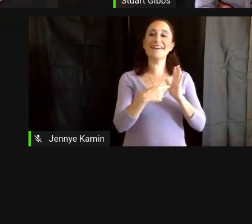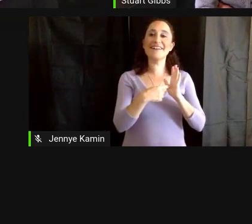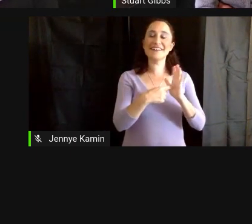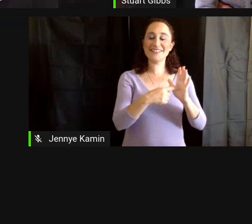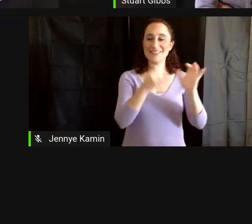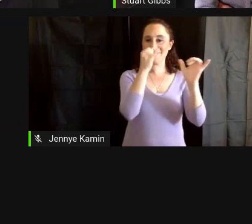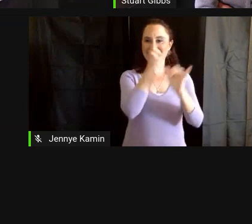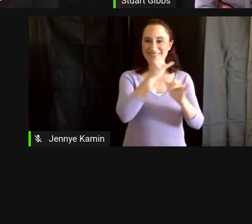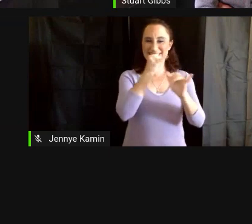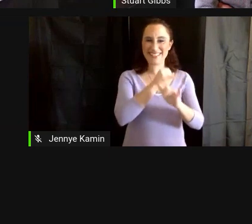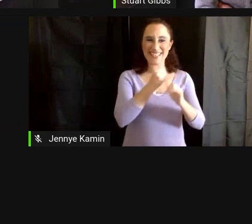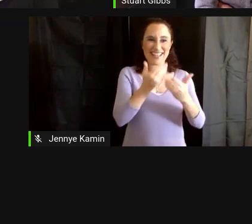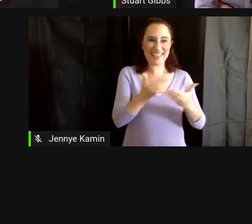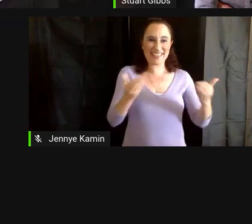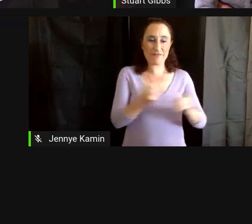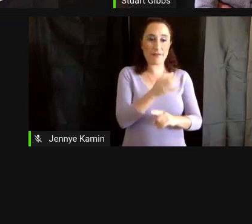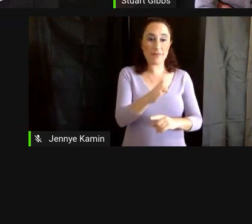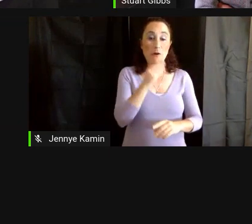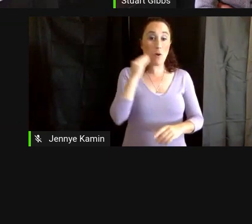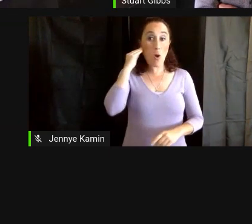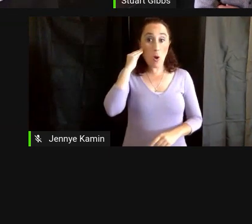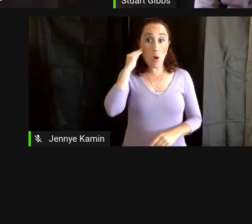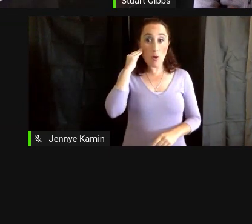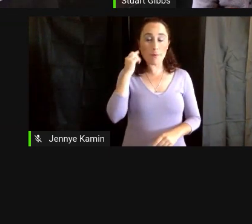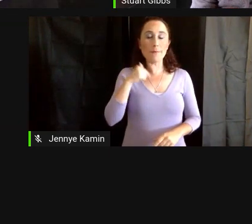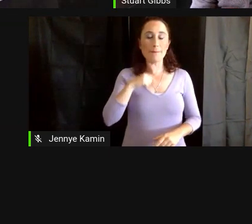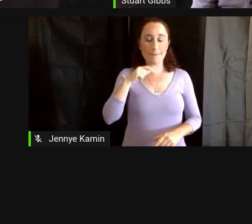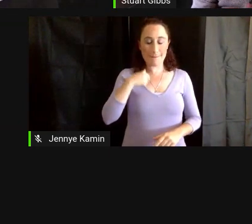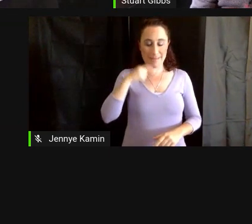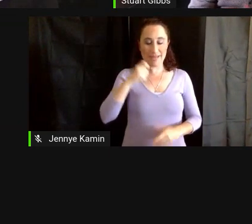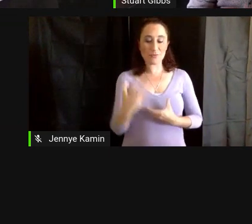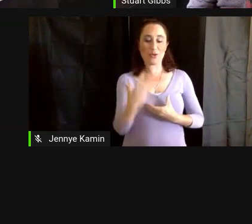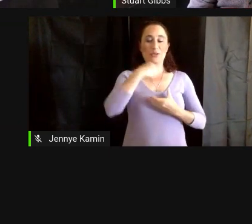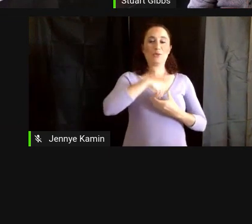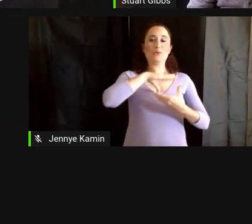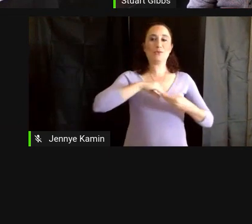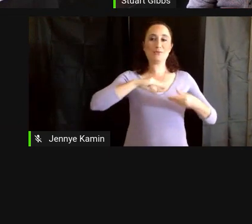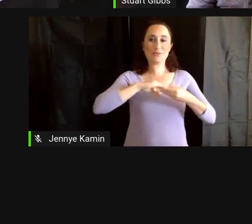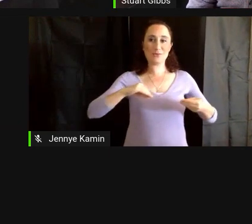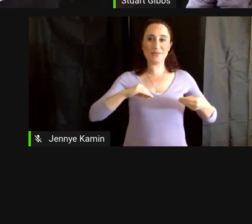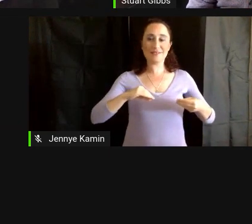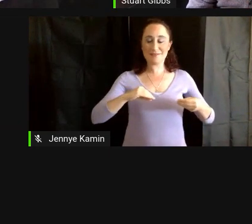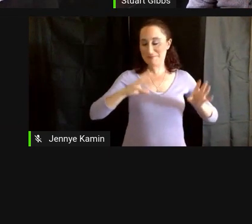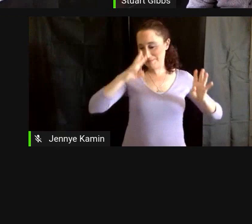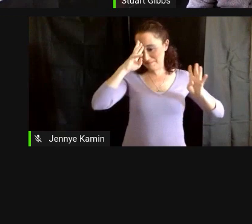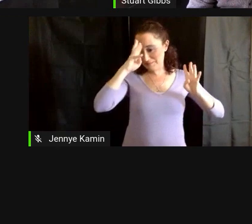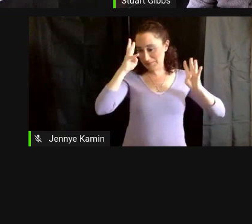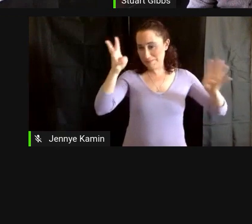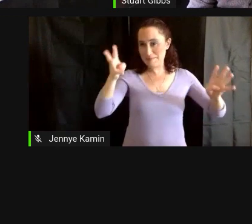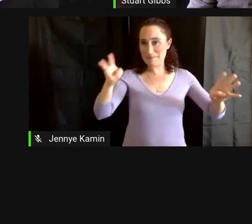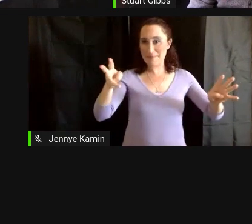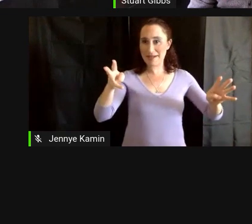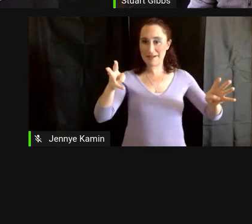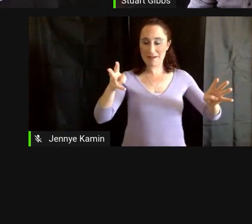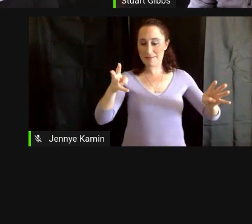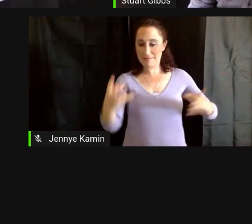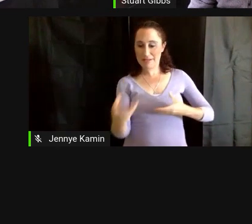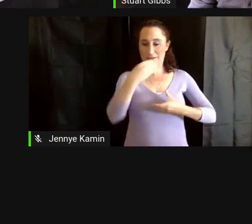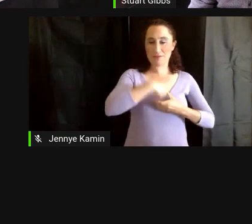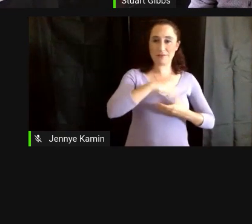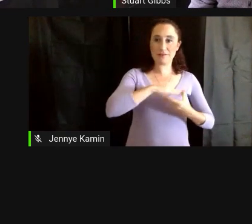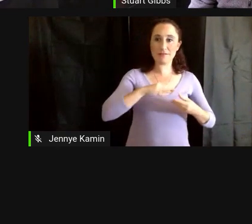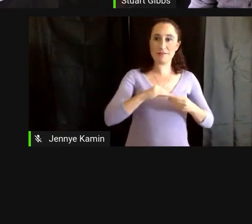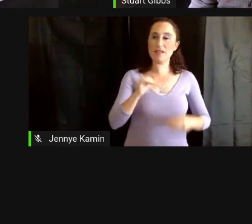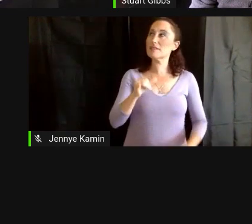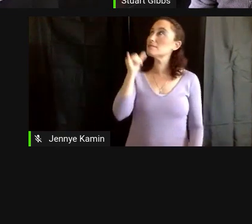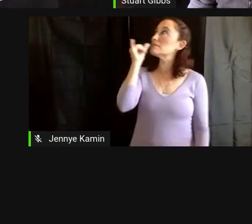funky prop from their house that I'm going to have to incorporate into the story and make an actual part of the story. Does it have to be